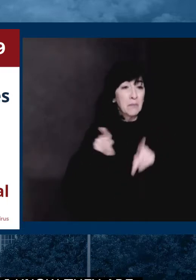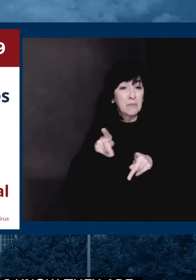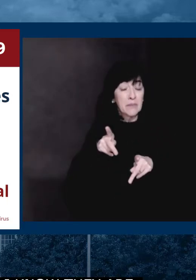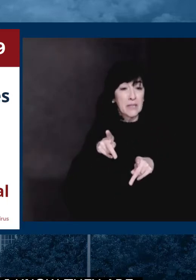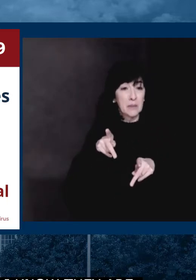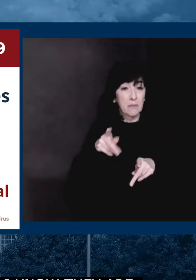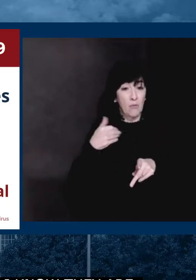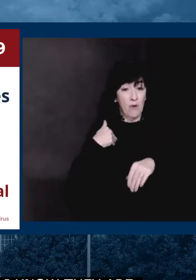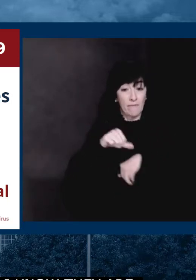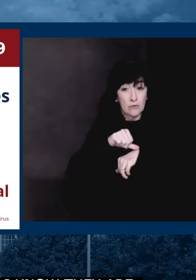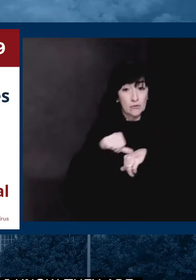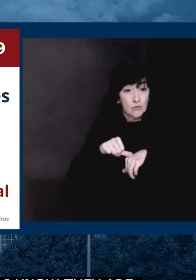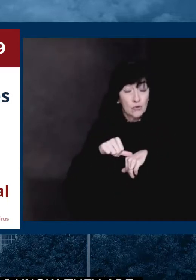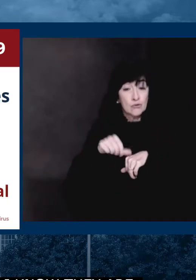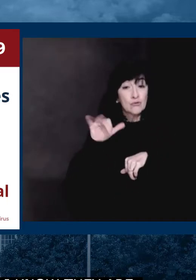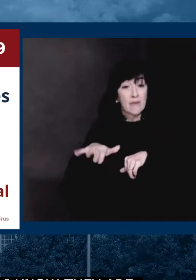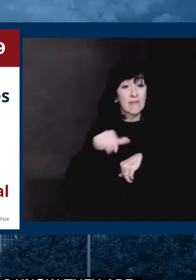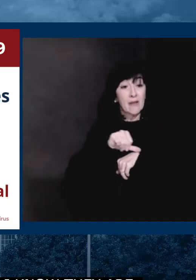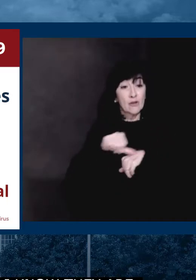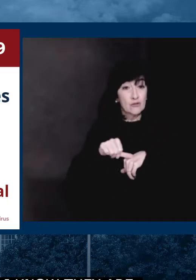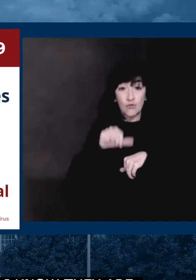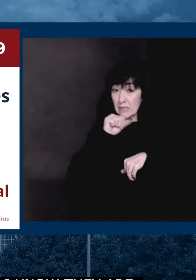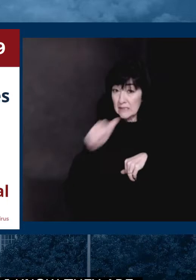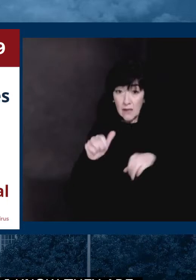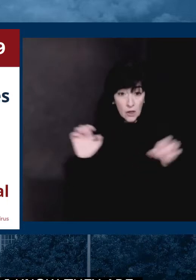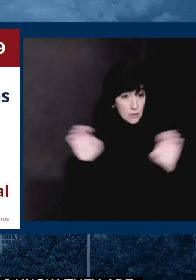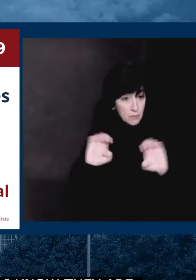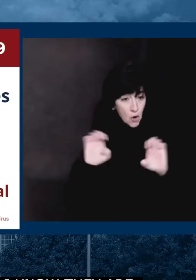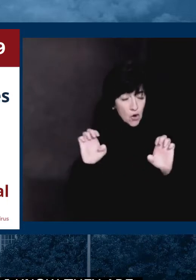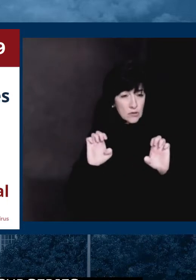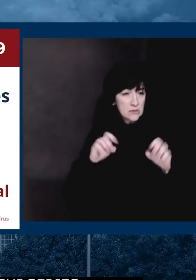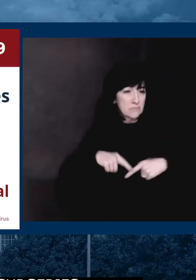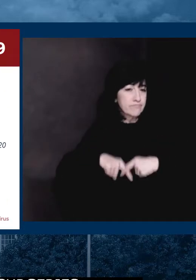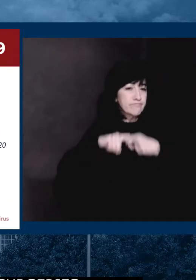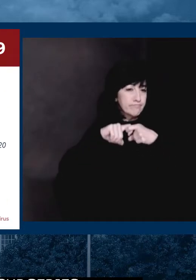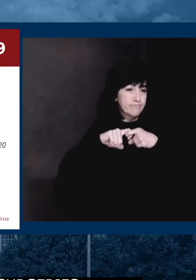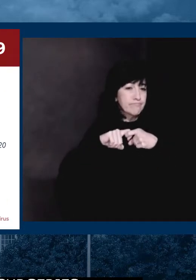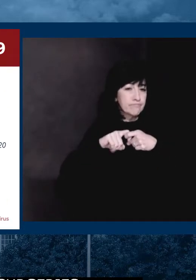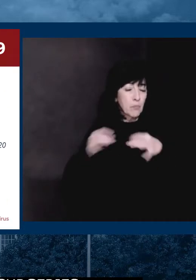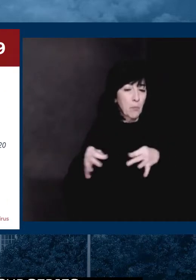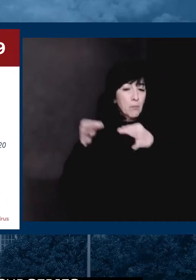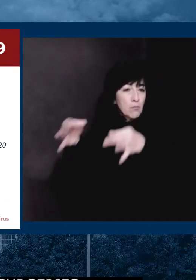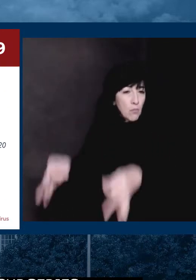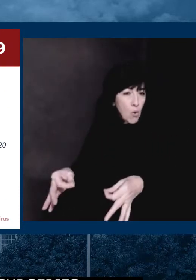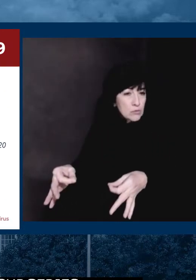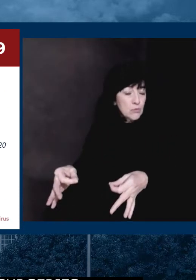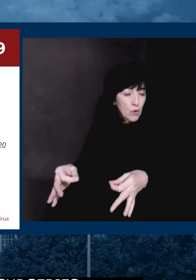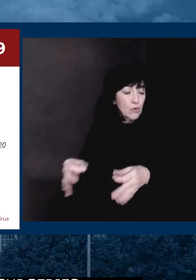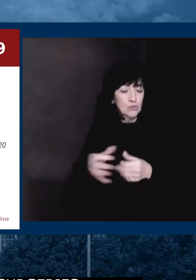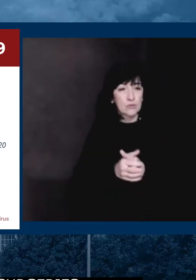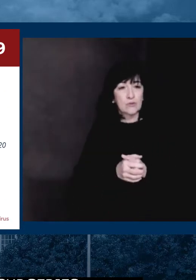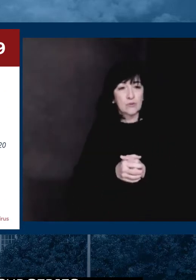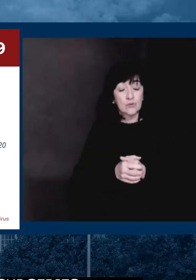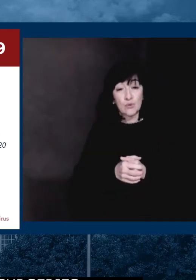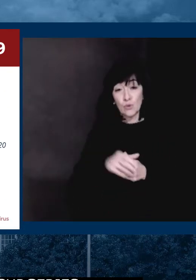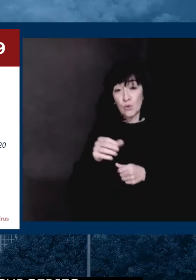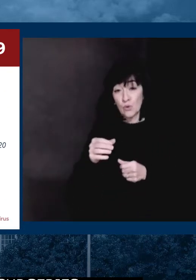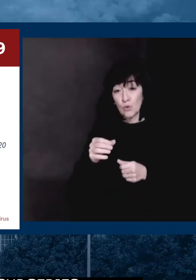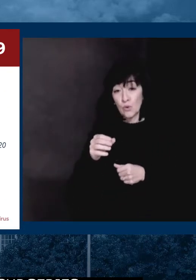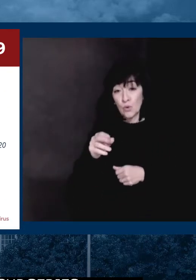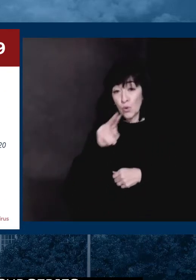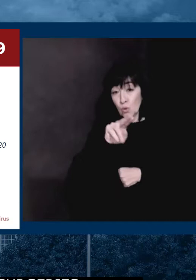surgeries, and managing that population. So in Newcastle County, We're up to almost